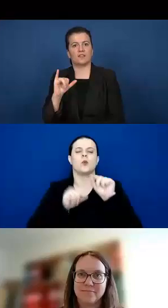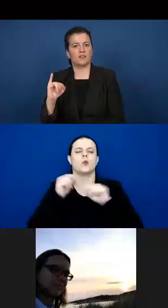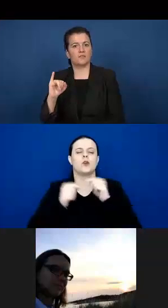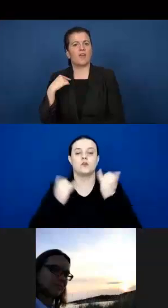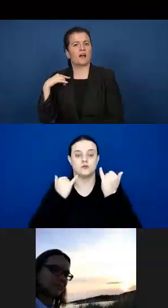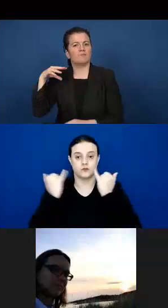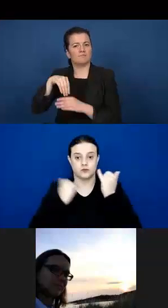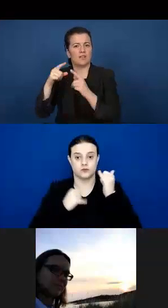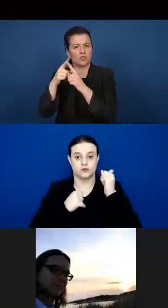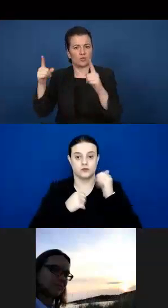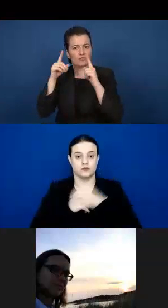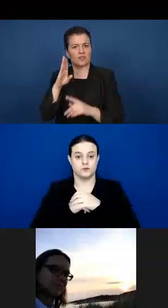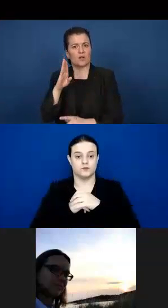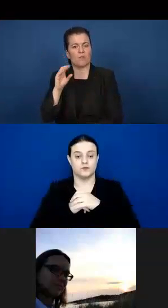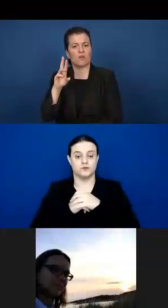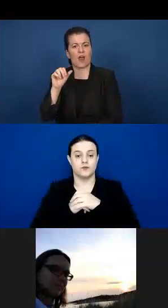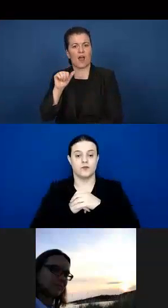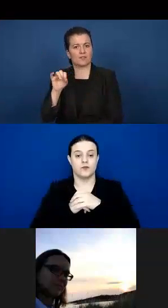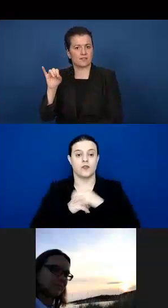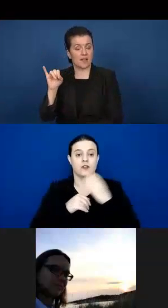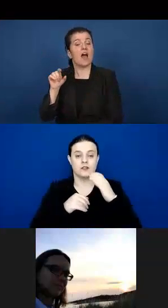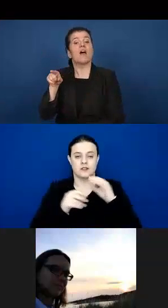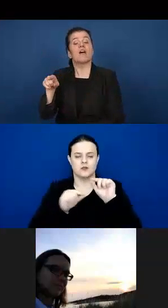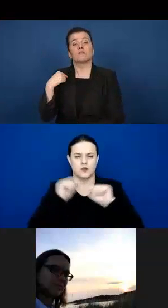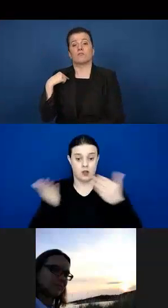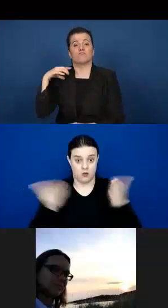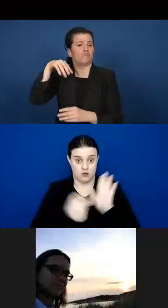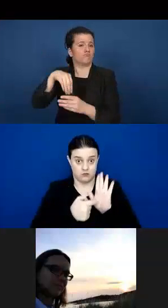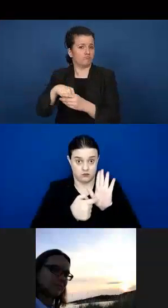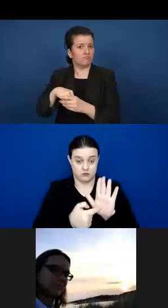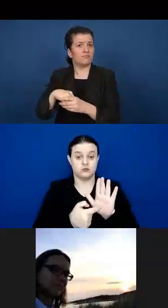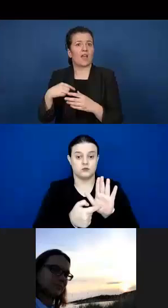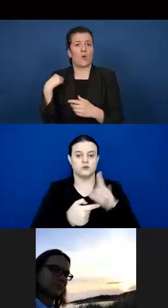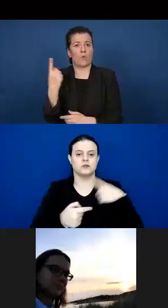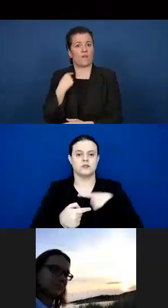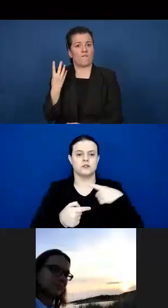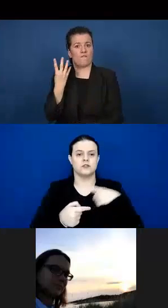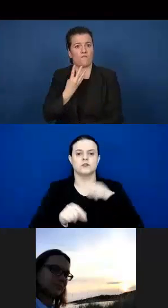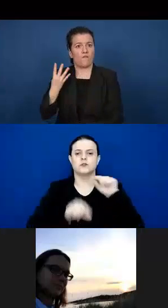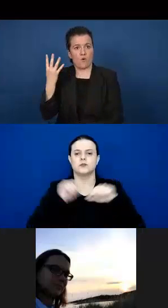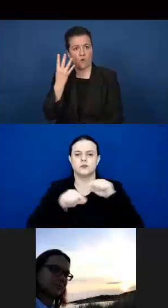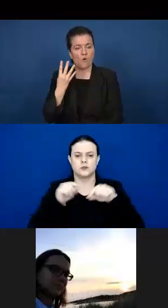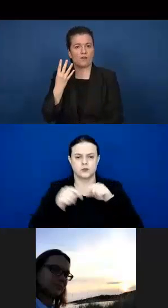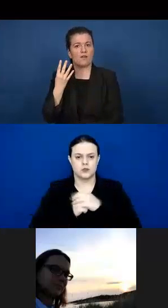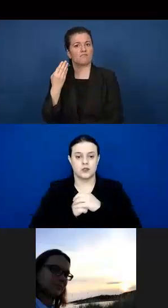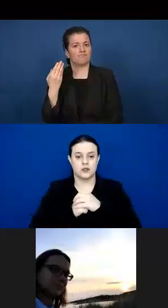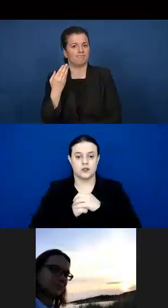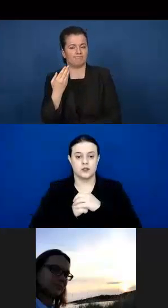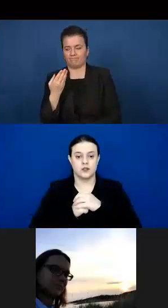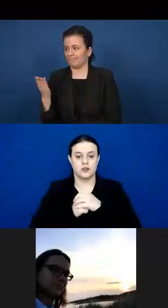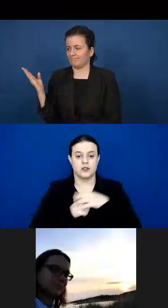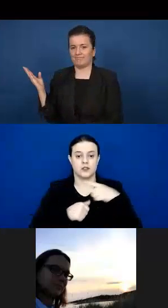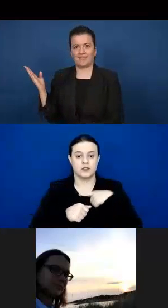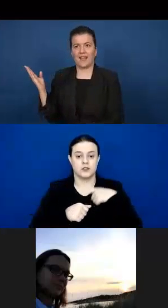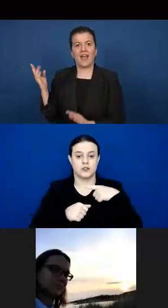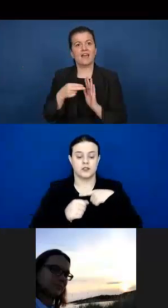the University of Borås. This joint presentation by Nasrin Olson, Rita Lahtinen,